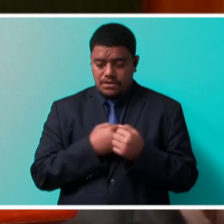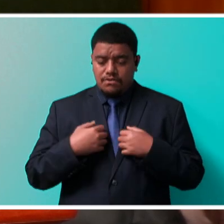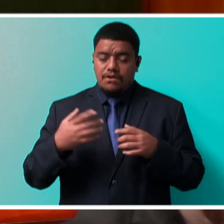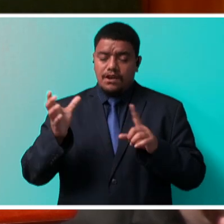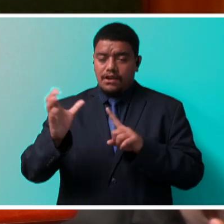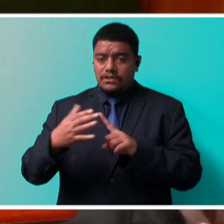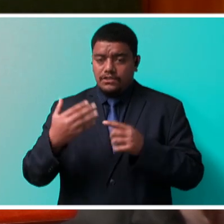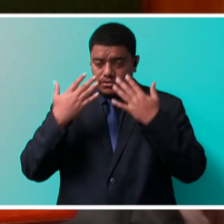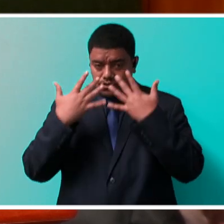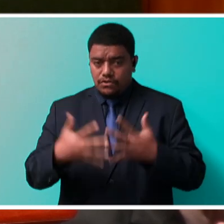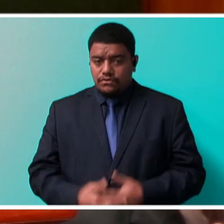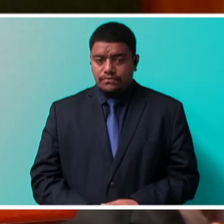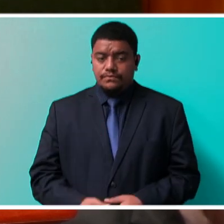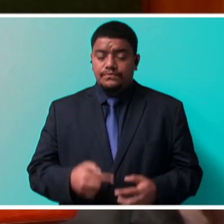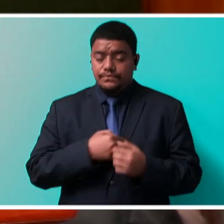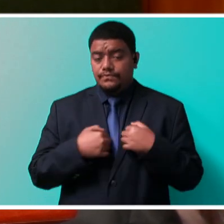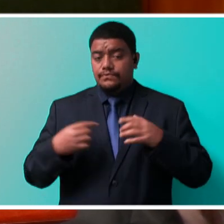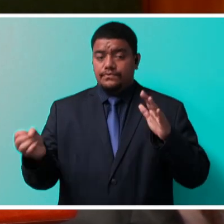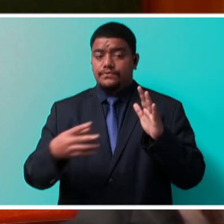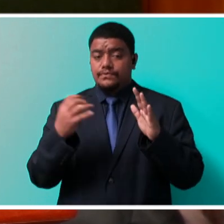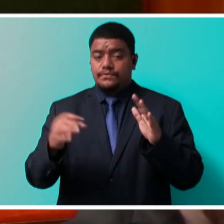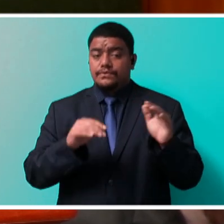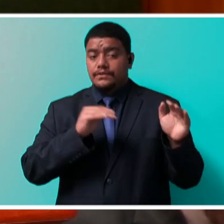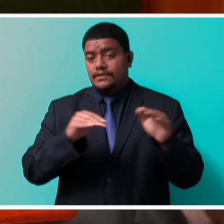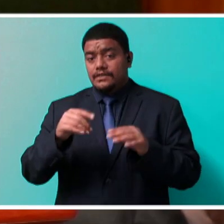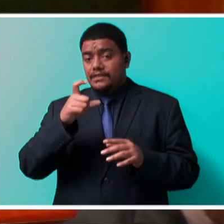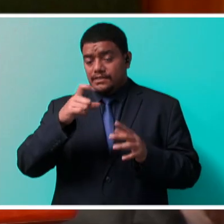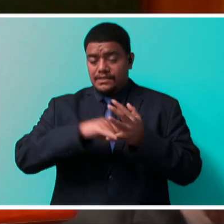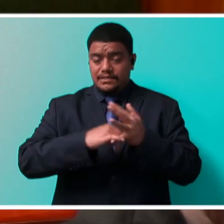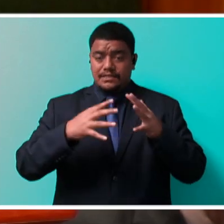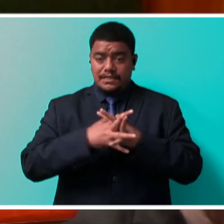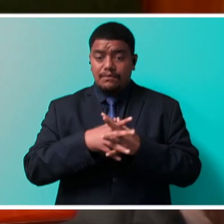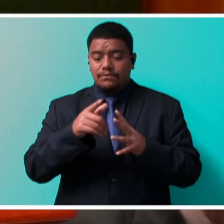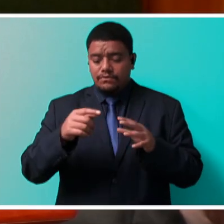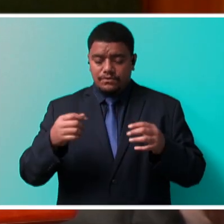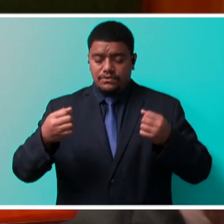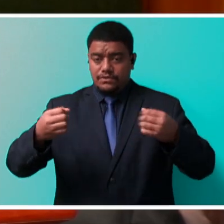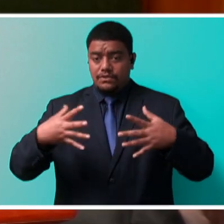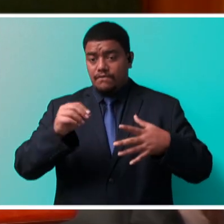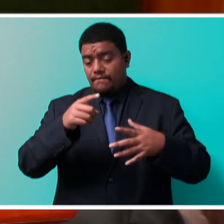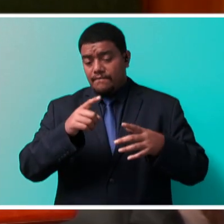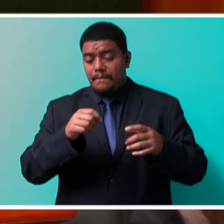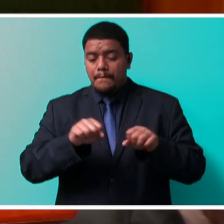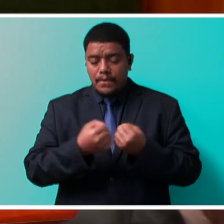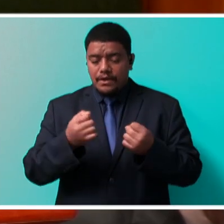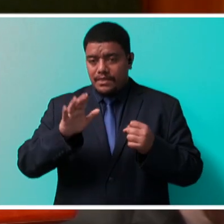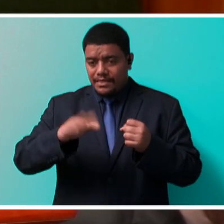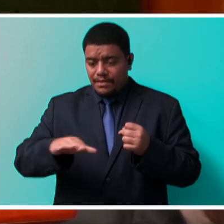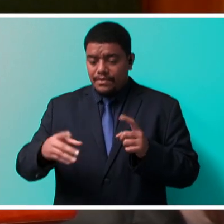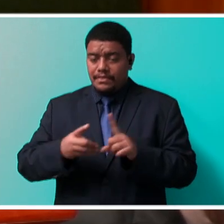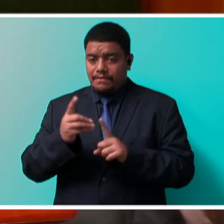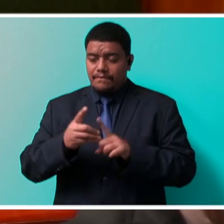culture. A highlight of our participation at the CSW was the screening of the documentary Breaking Ground, developed